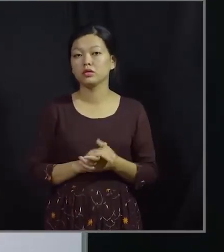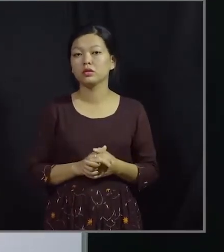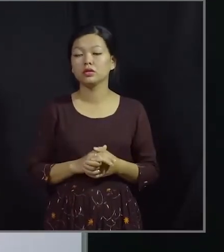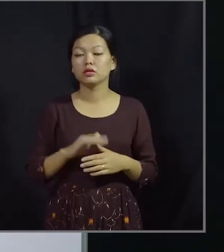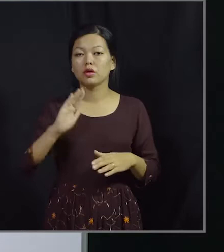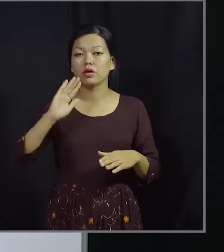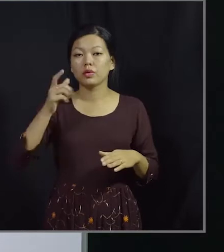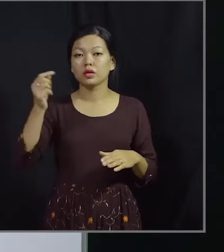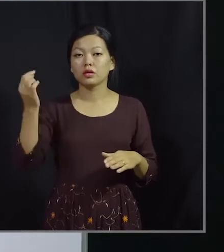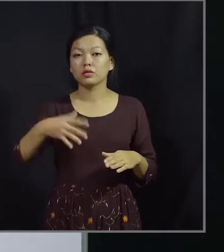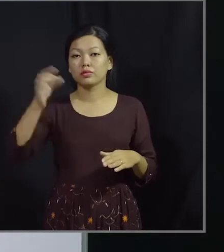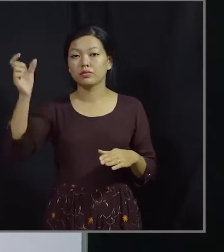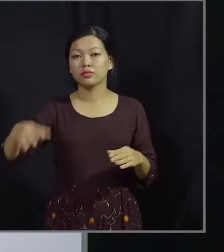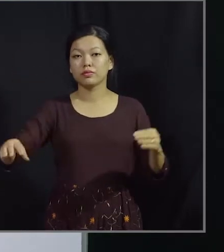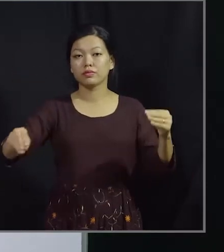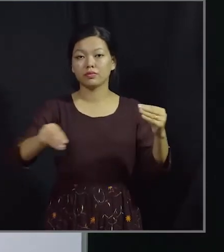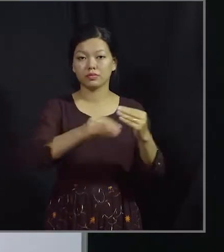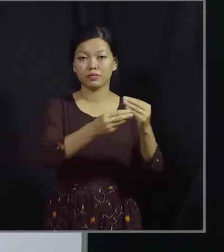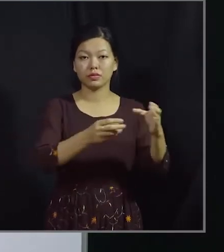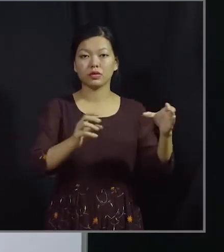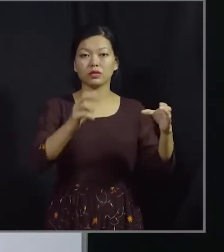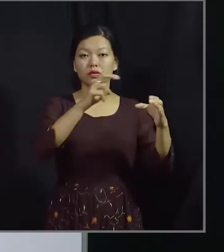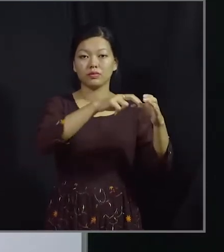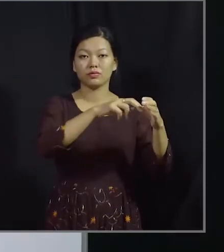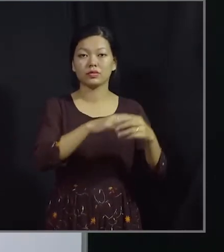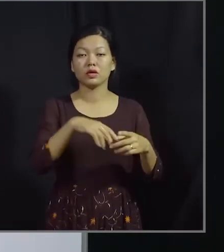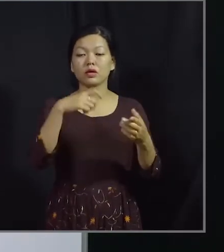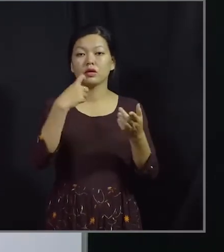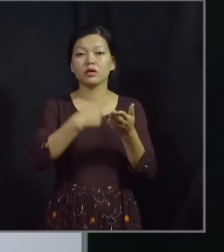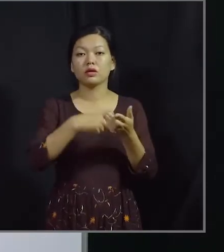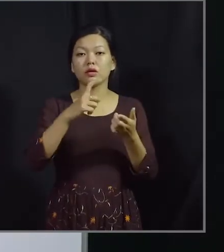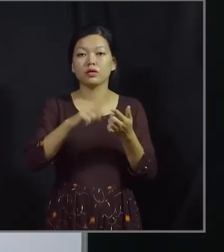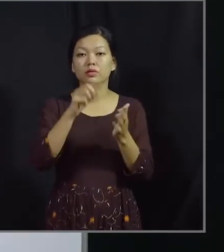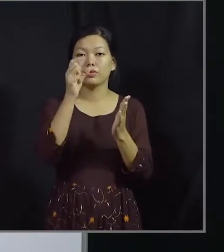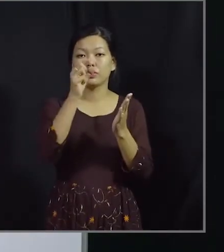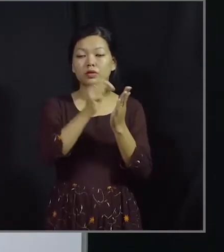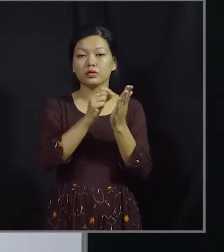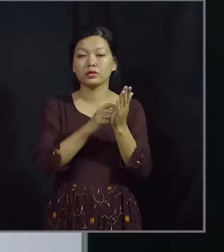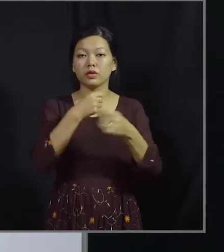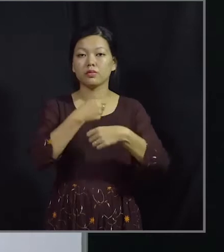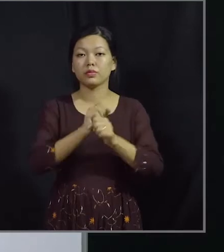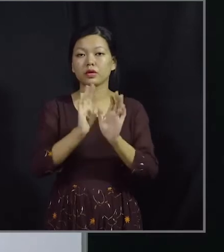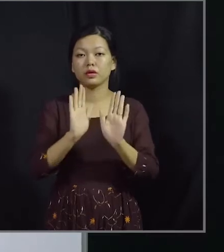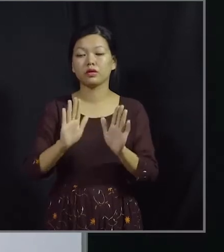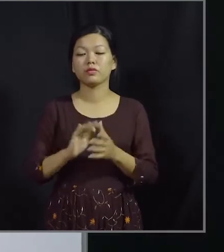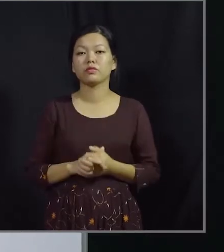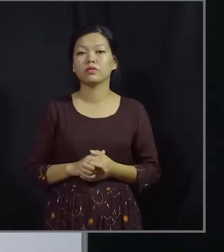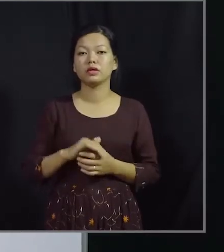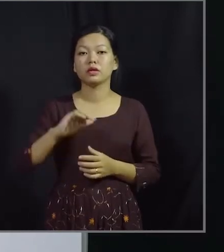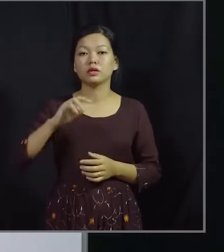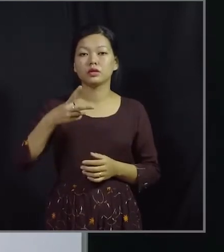partner, reconstitution also takes place. Next is retirement. Retirement of a